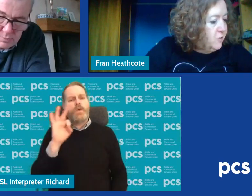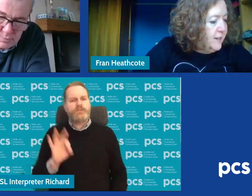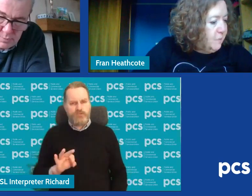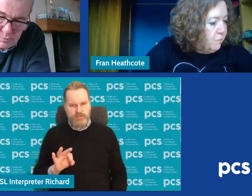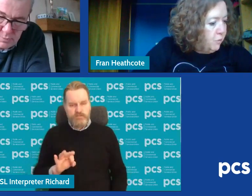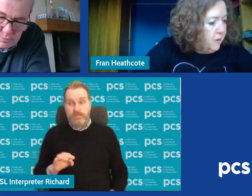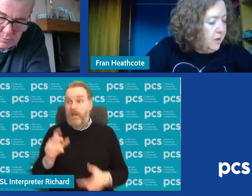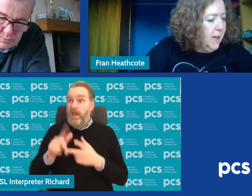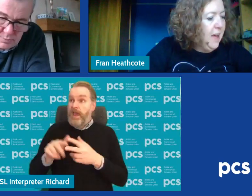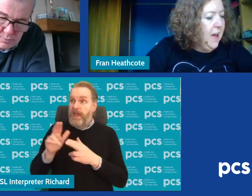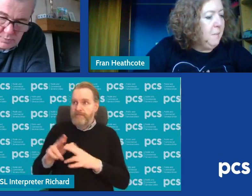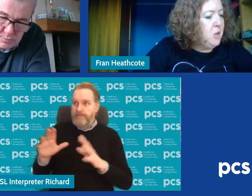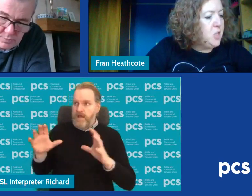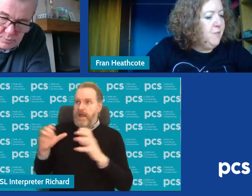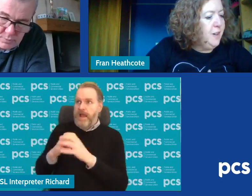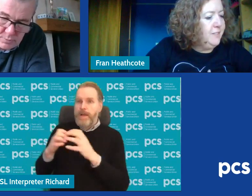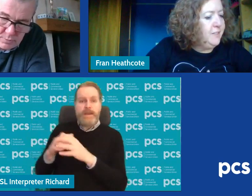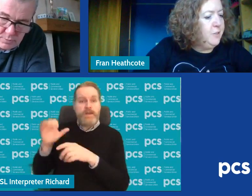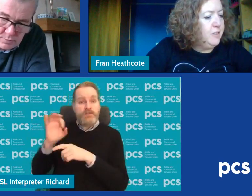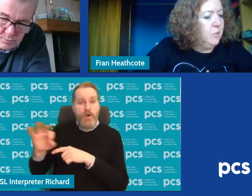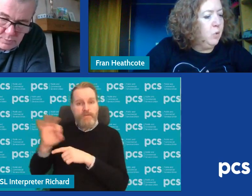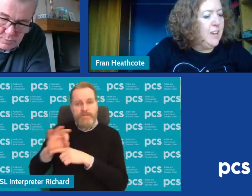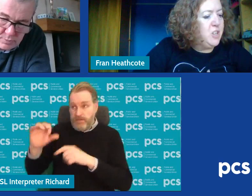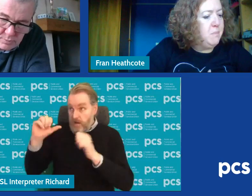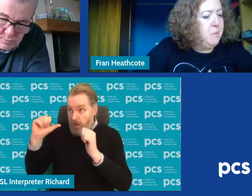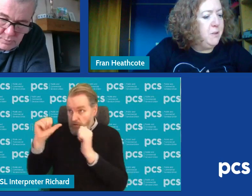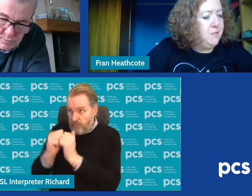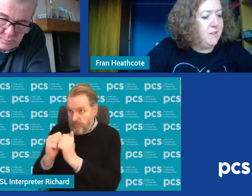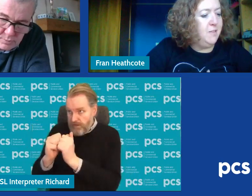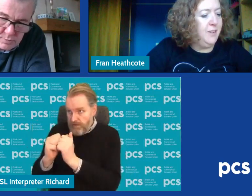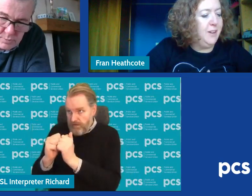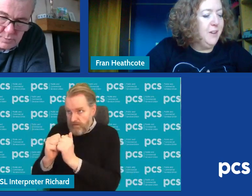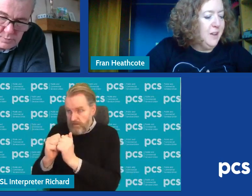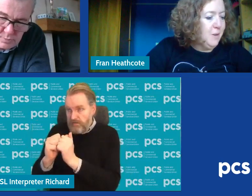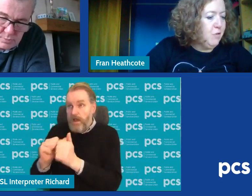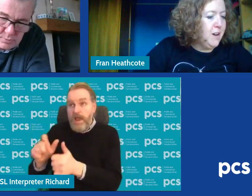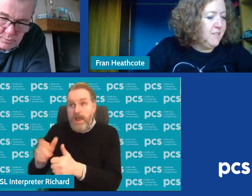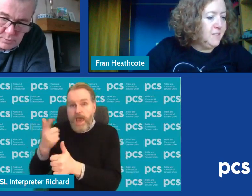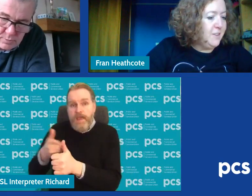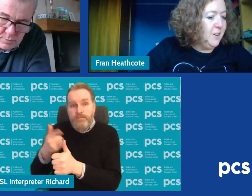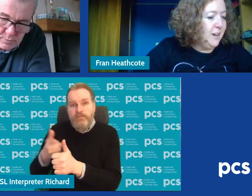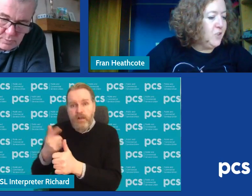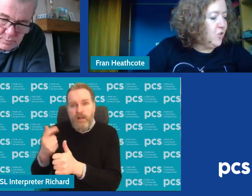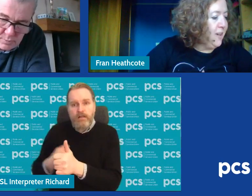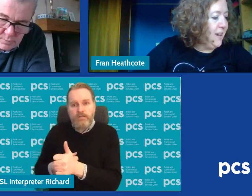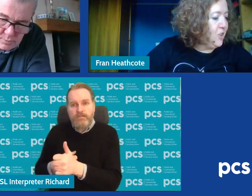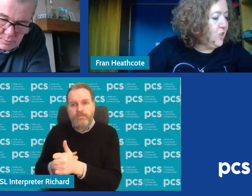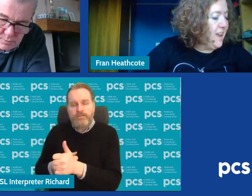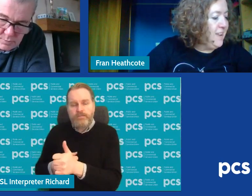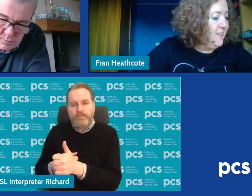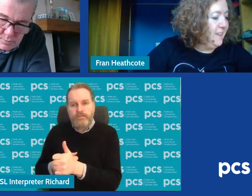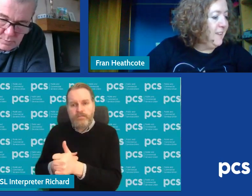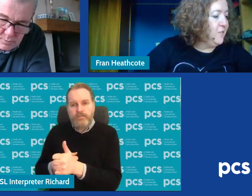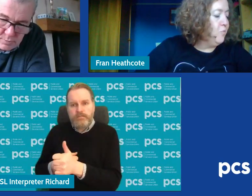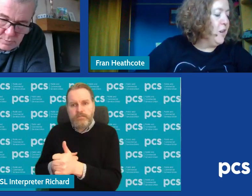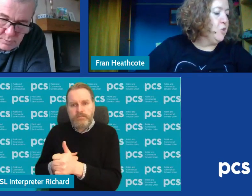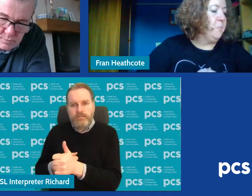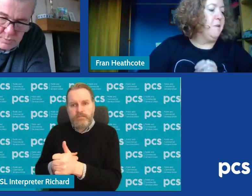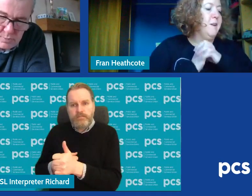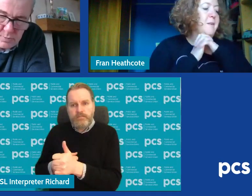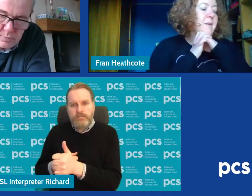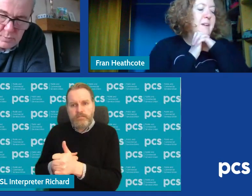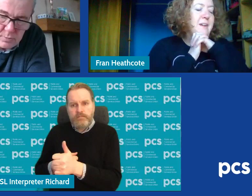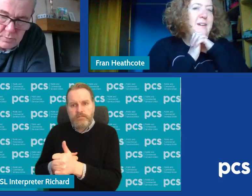Office during April, how much advance notice will HMPO staff get prior to the targeted strike action ending? And that's from